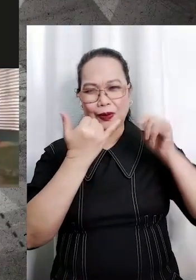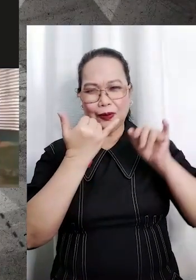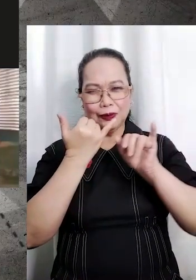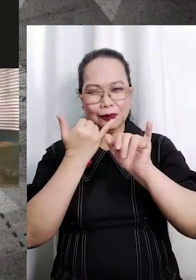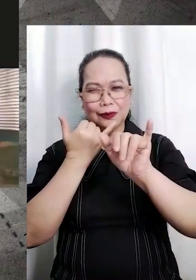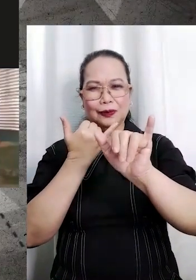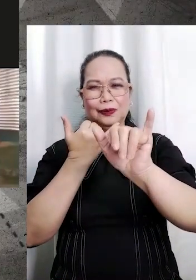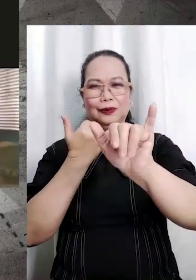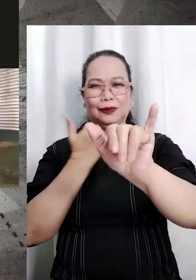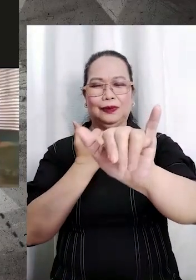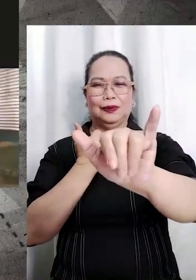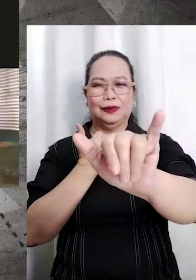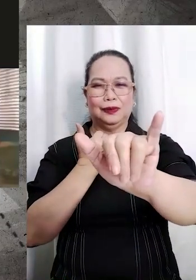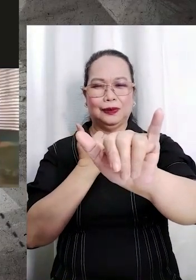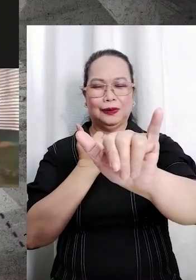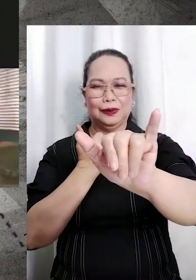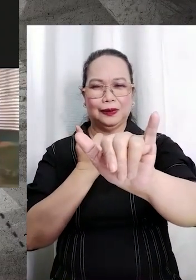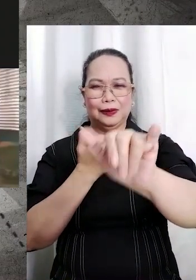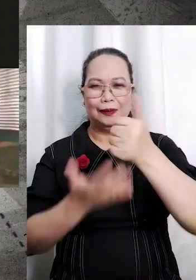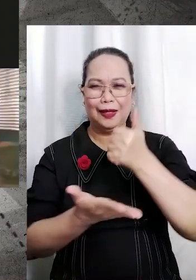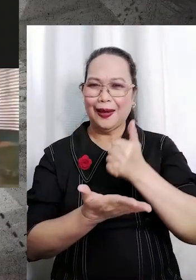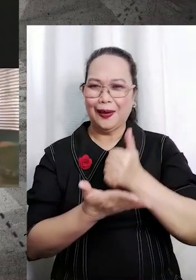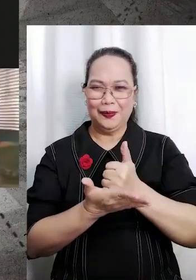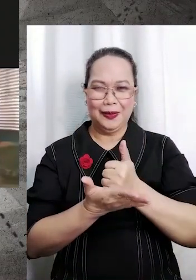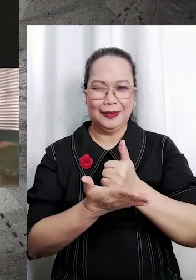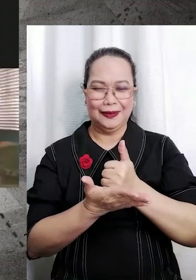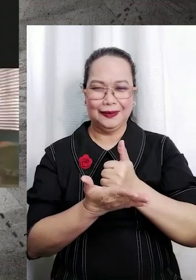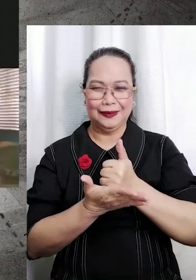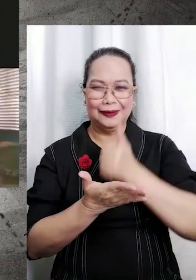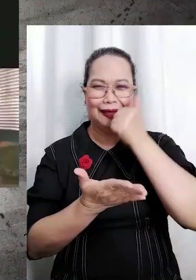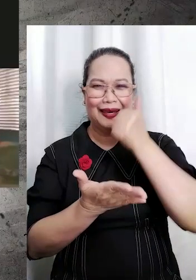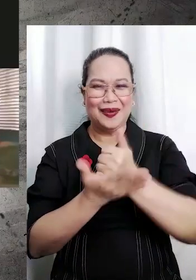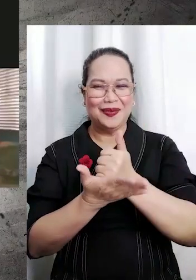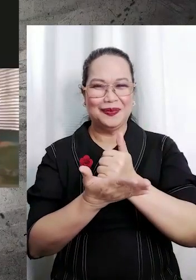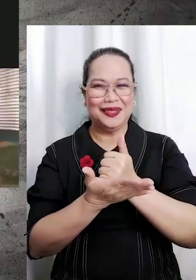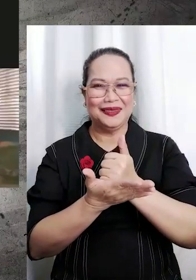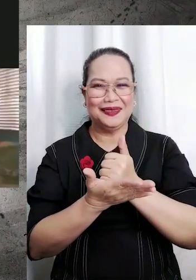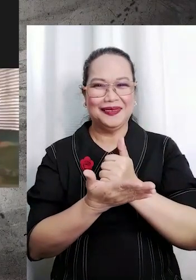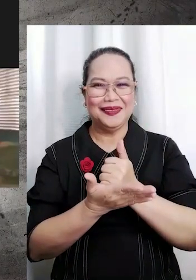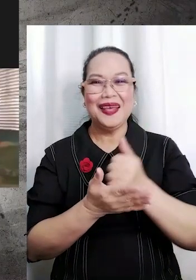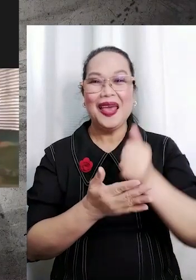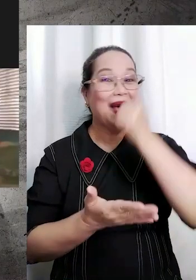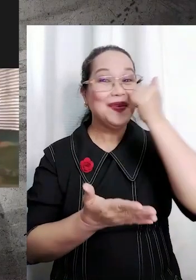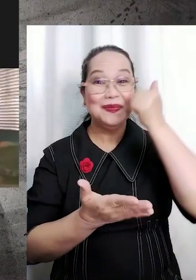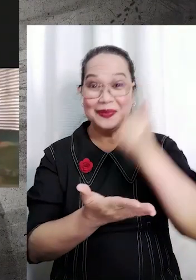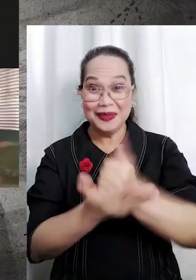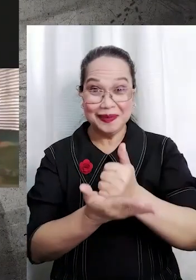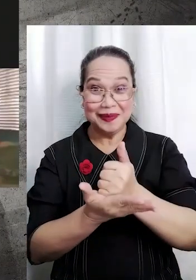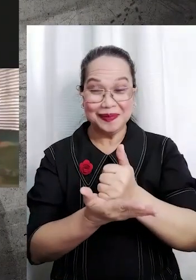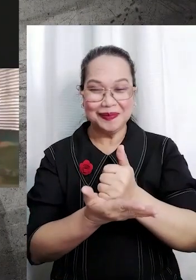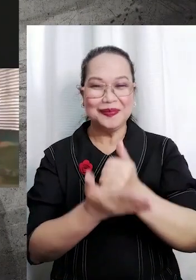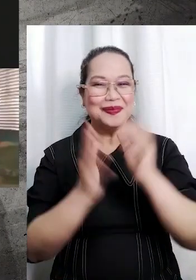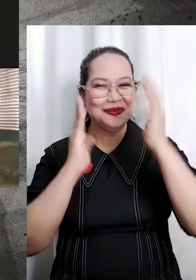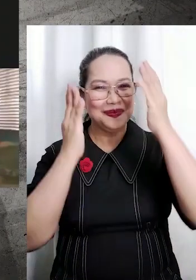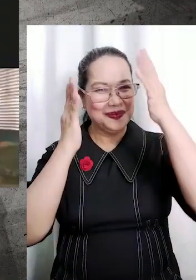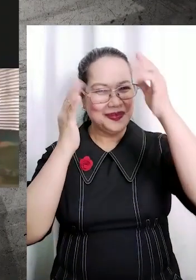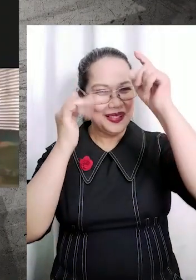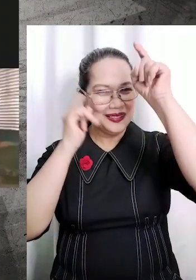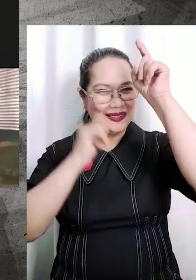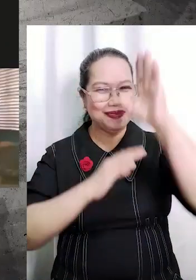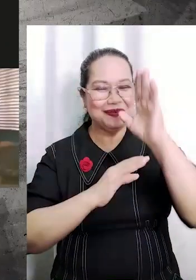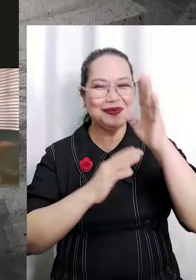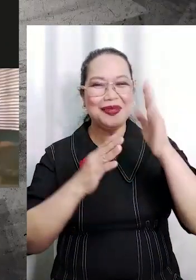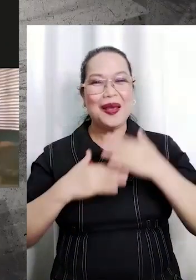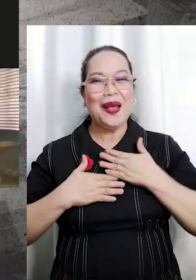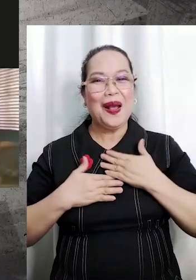noong una, doon at magpakailan pa man. Amen. Amen. Amen. Amen. Amen. Purihin ng